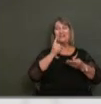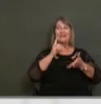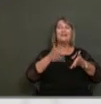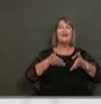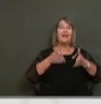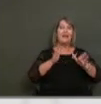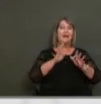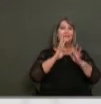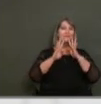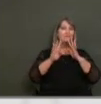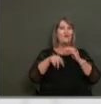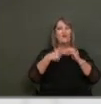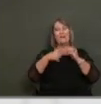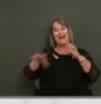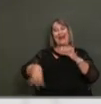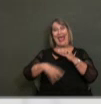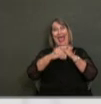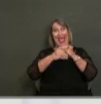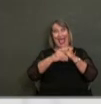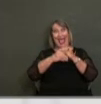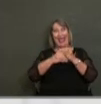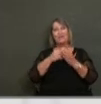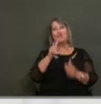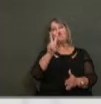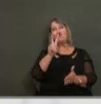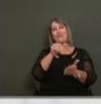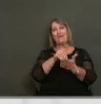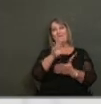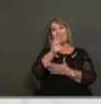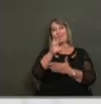address 2,500 housing units